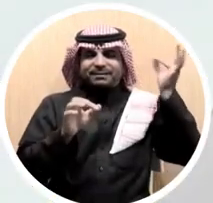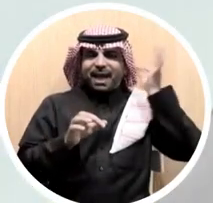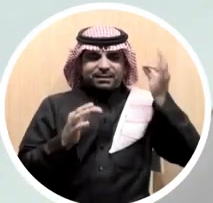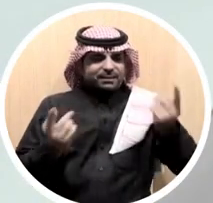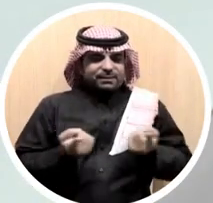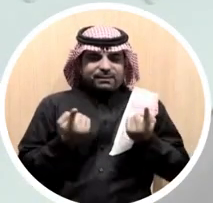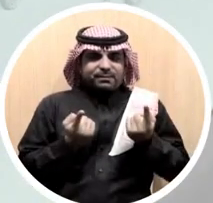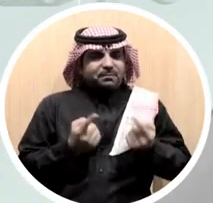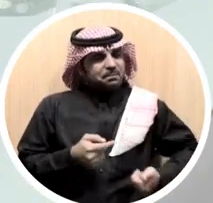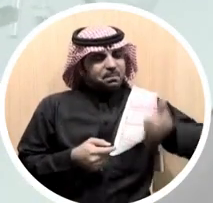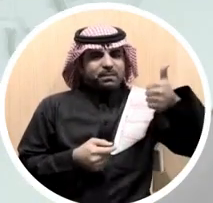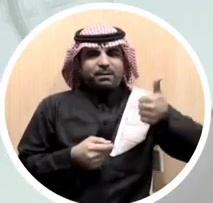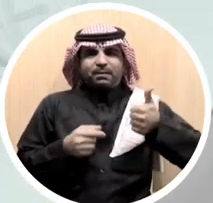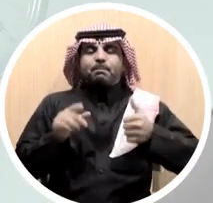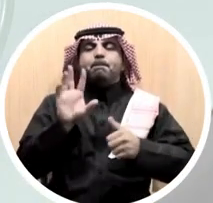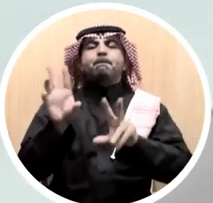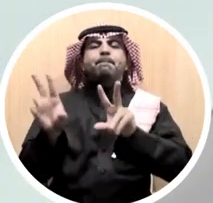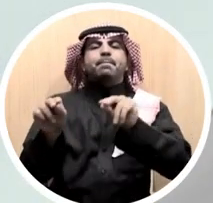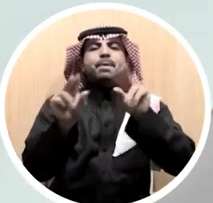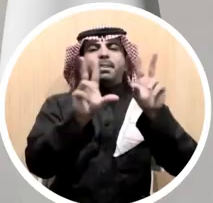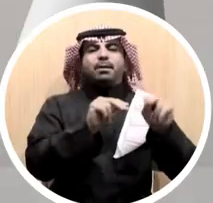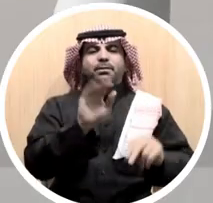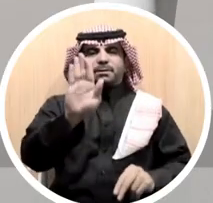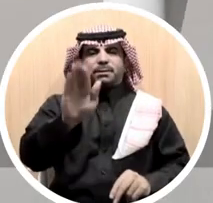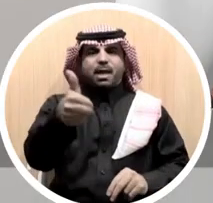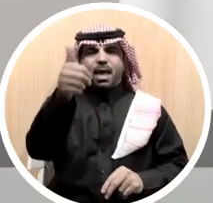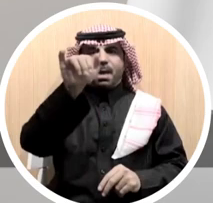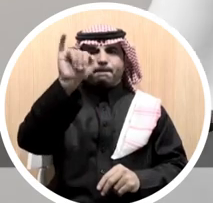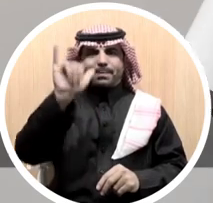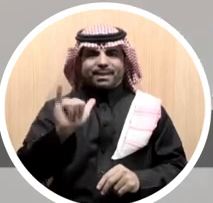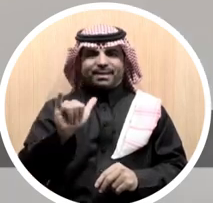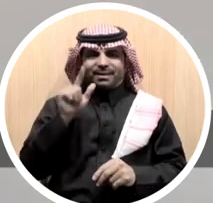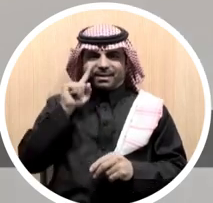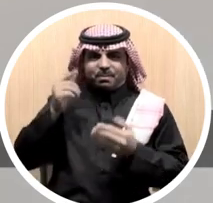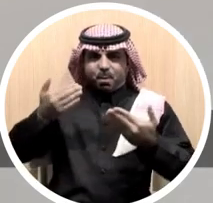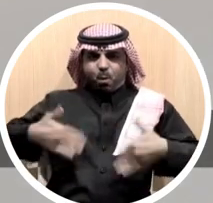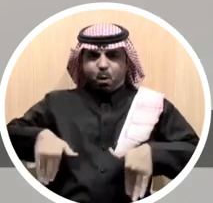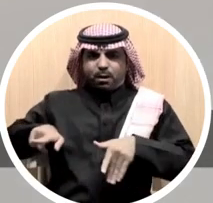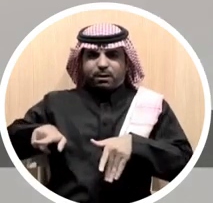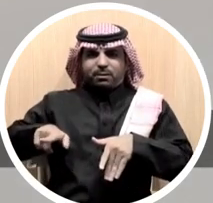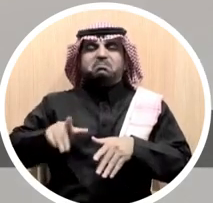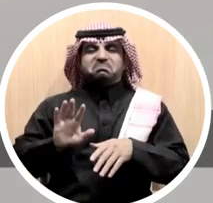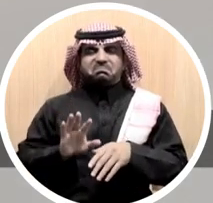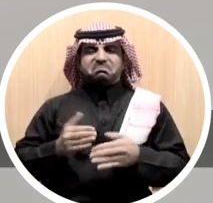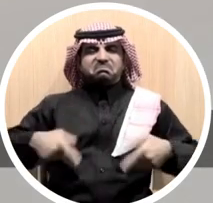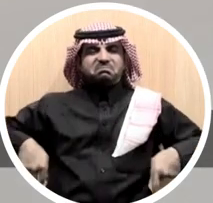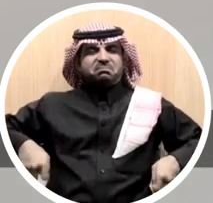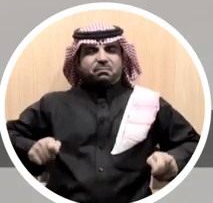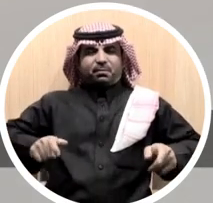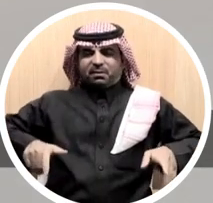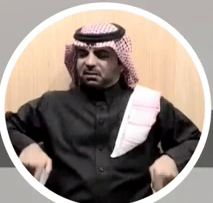Sami, a man in a wheelchair, is communicating via sign language. Well, take Sami. Sami was born with a